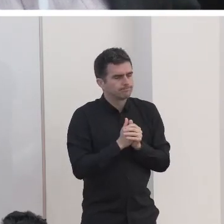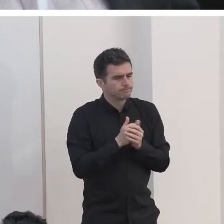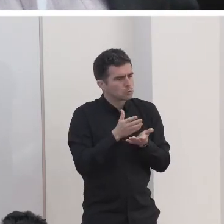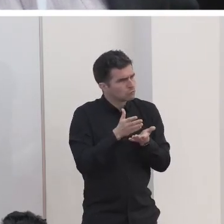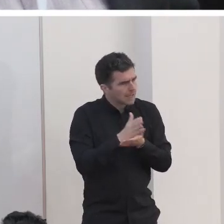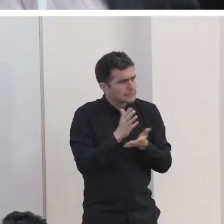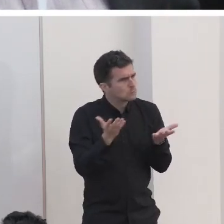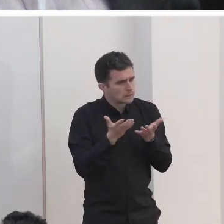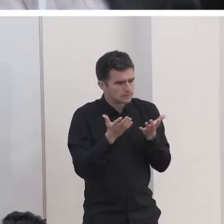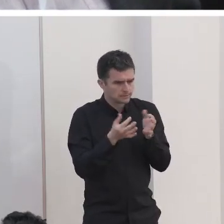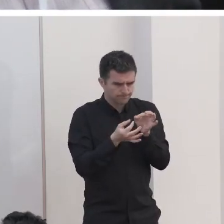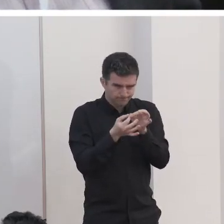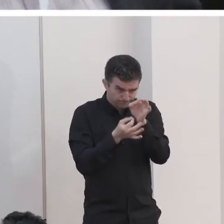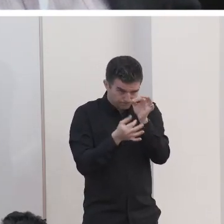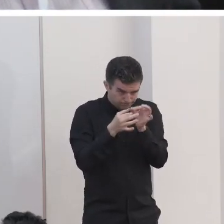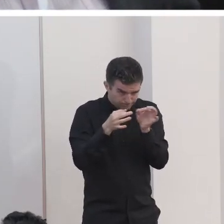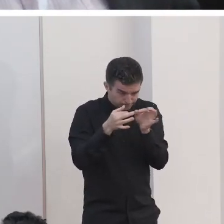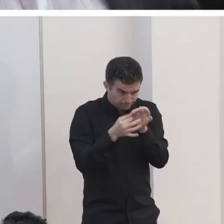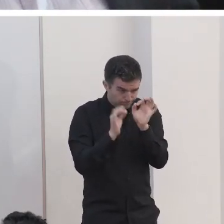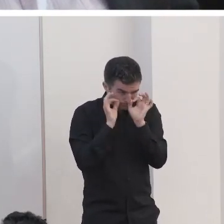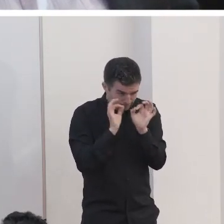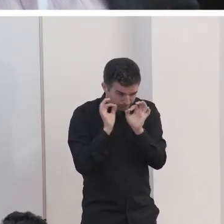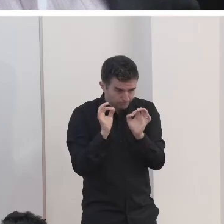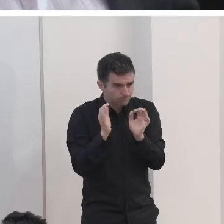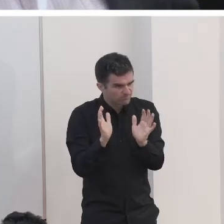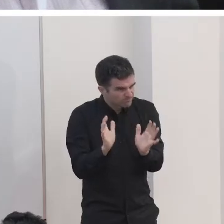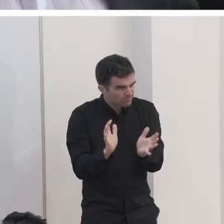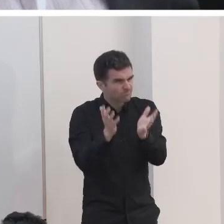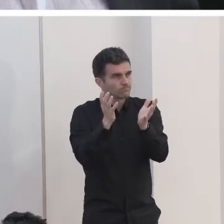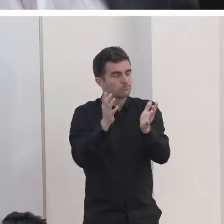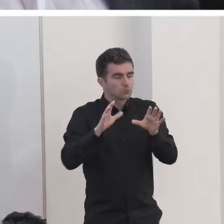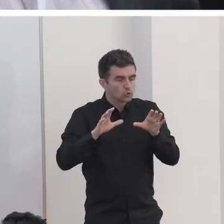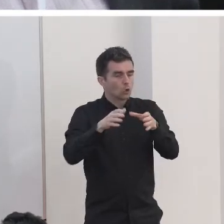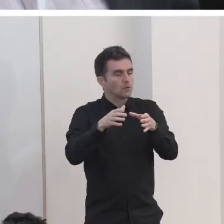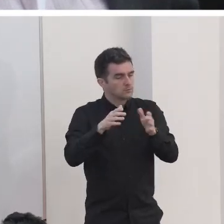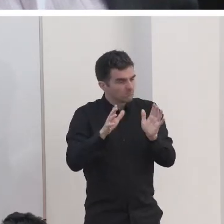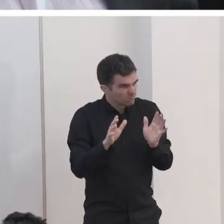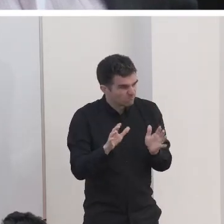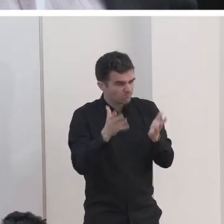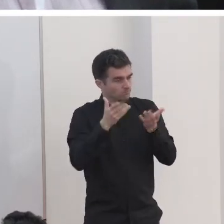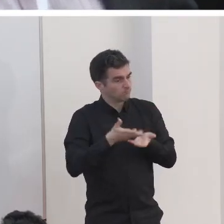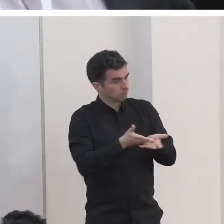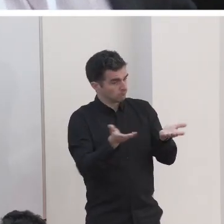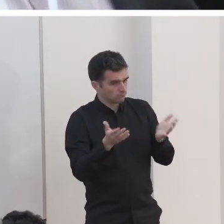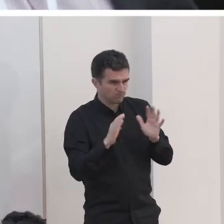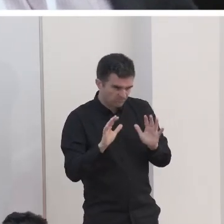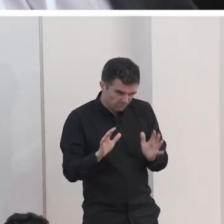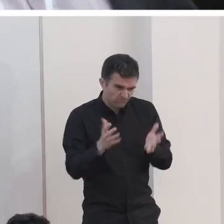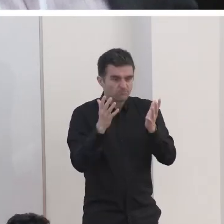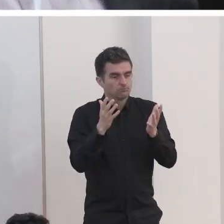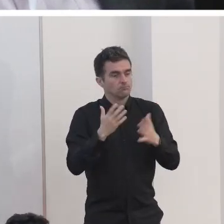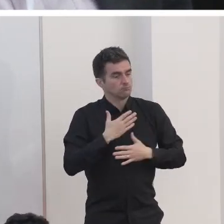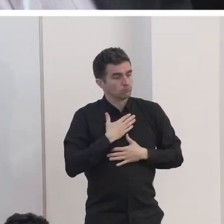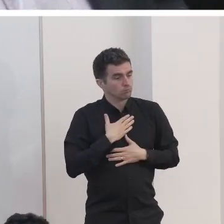considering the home, considering our institutions, particularly the state institutions, which will be the